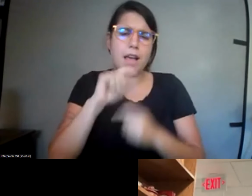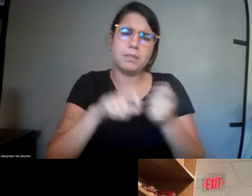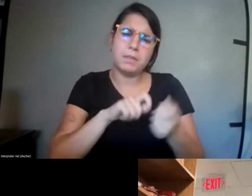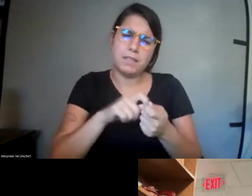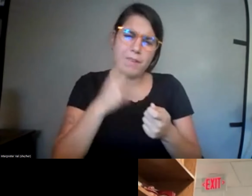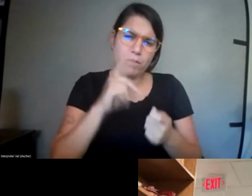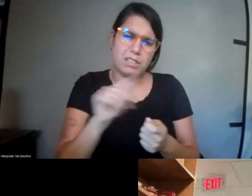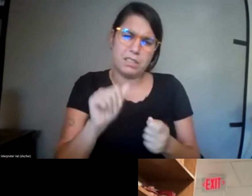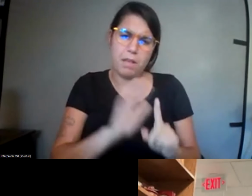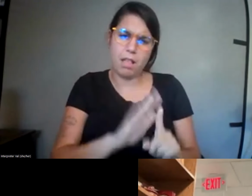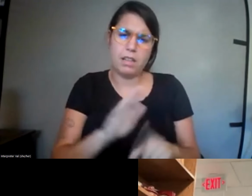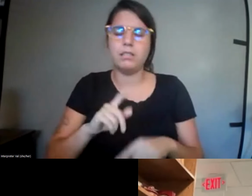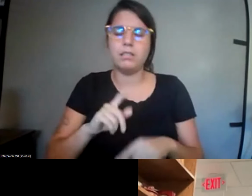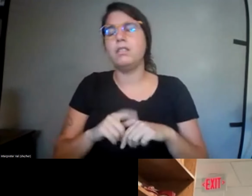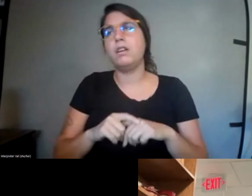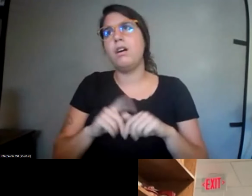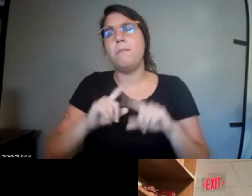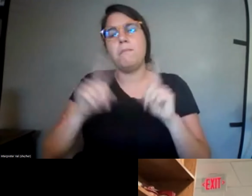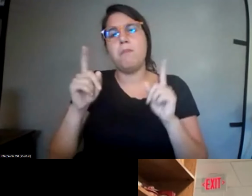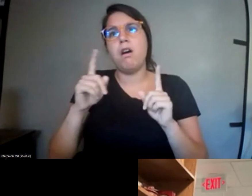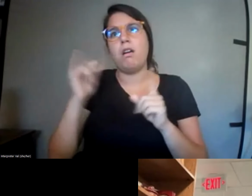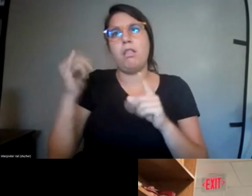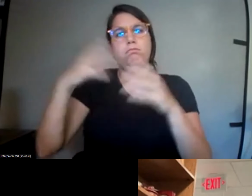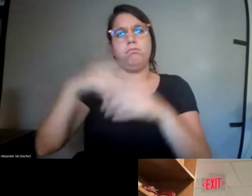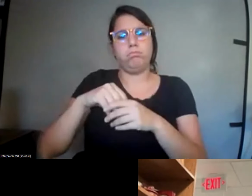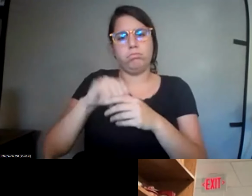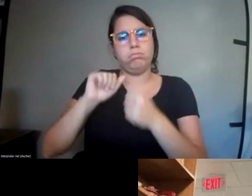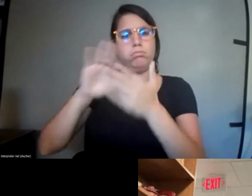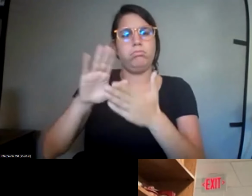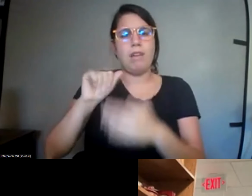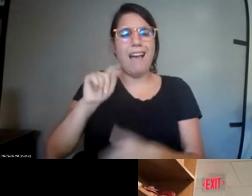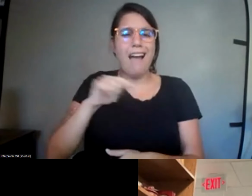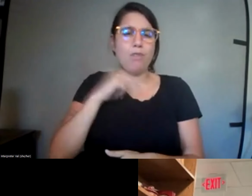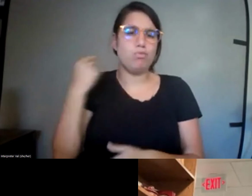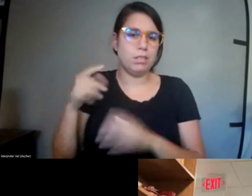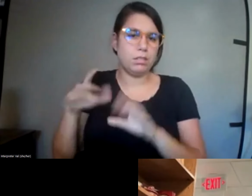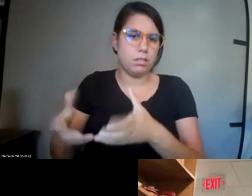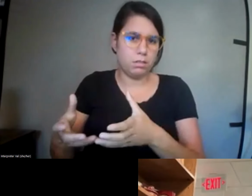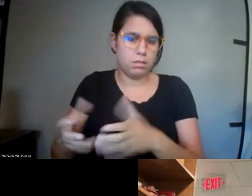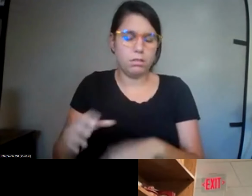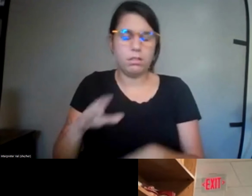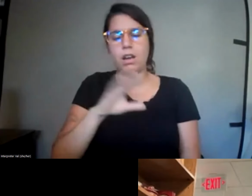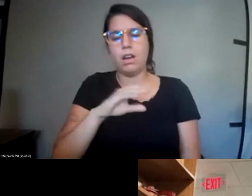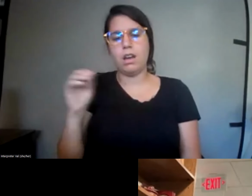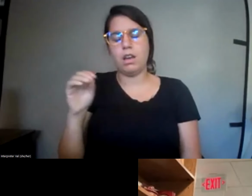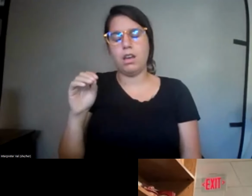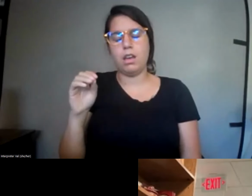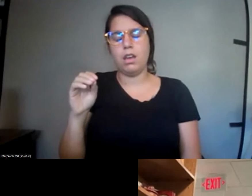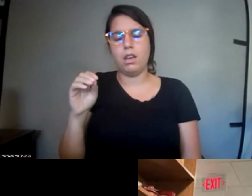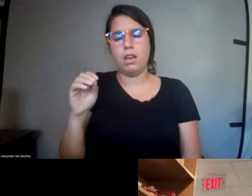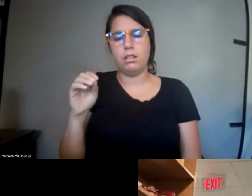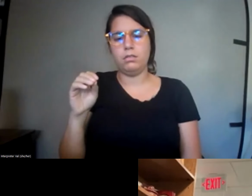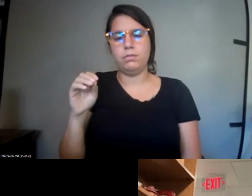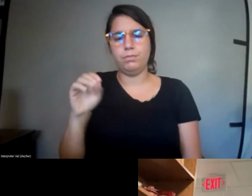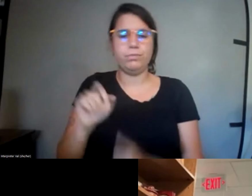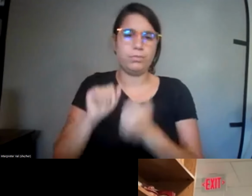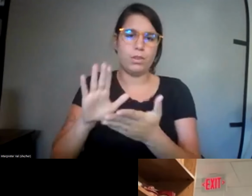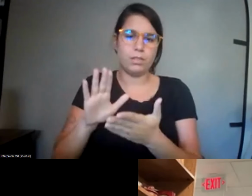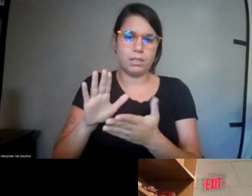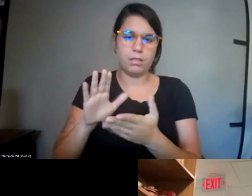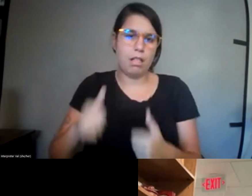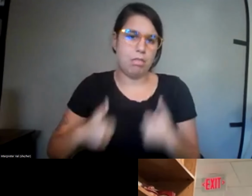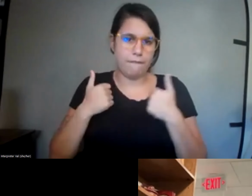disabilities, but is part of the addressing the at-risk factor, as well as addressing the life